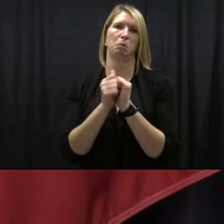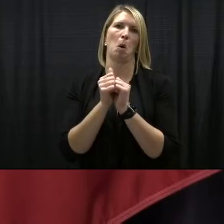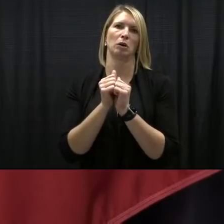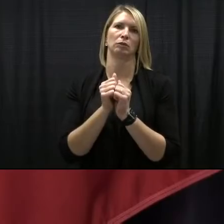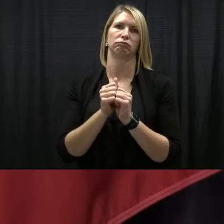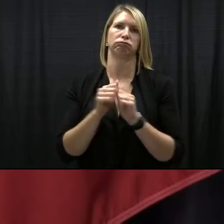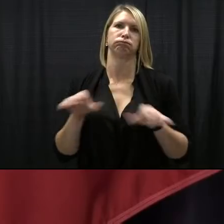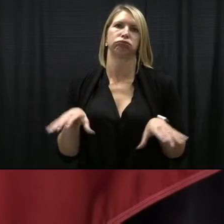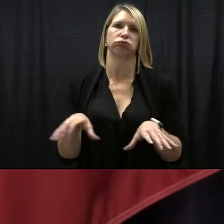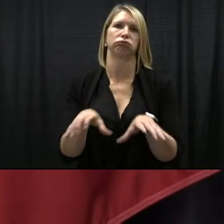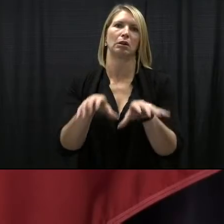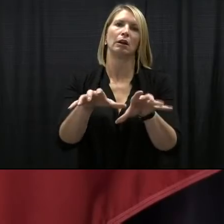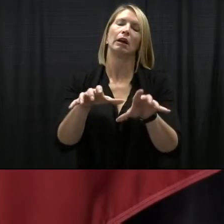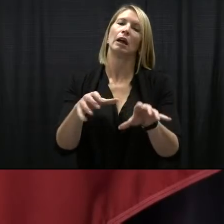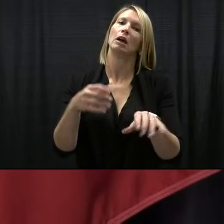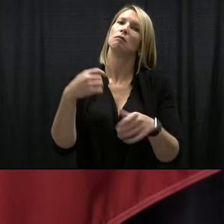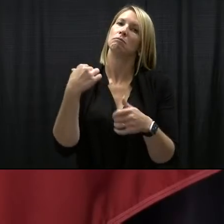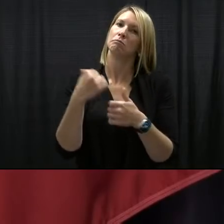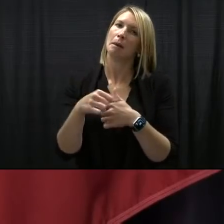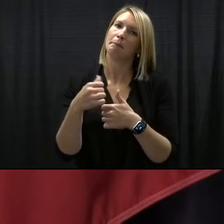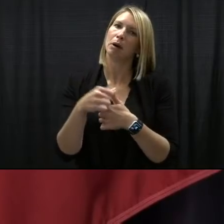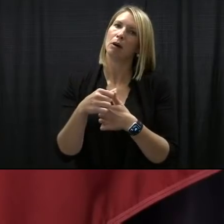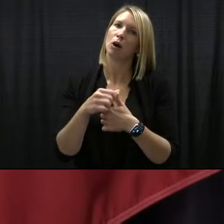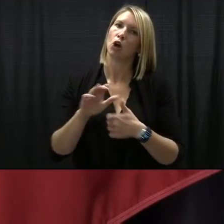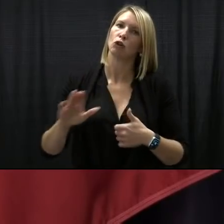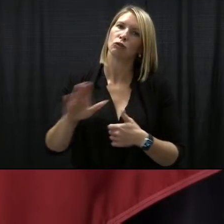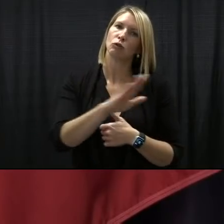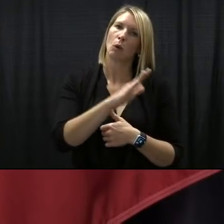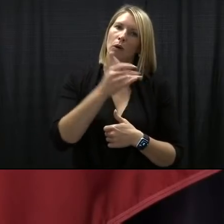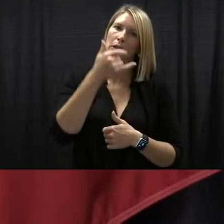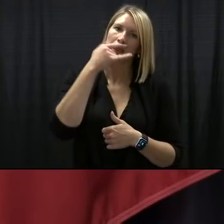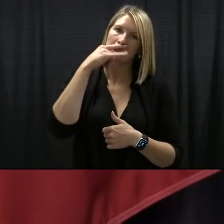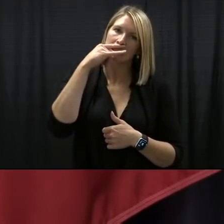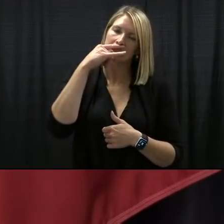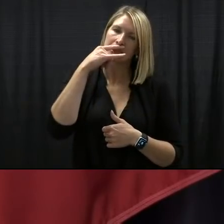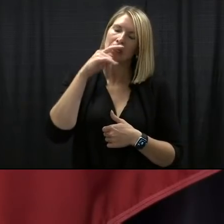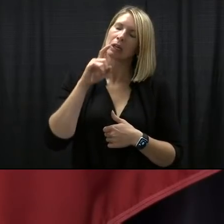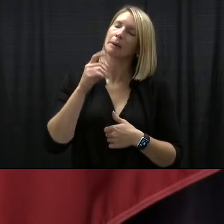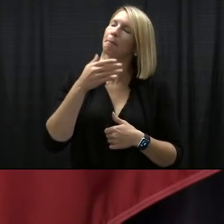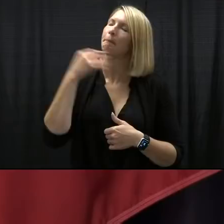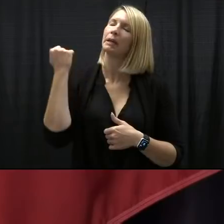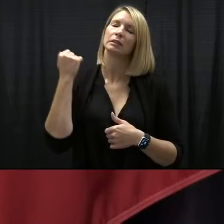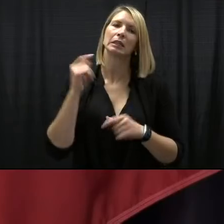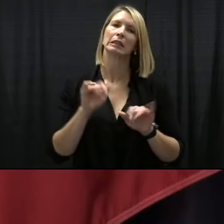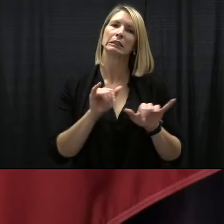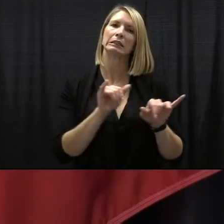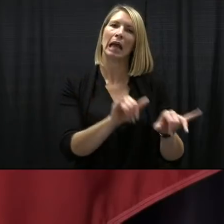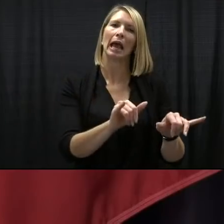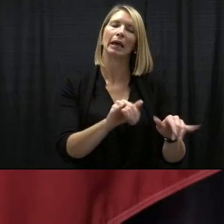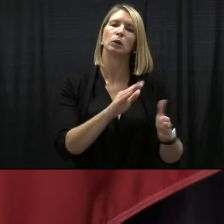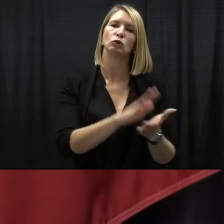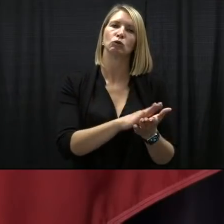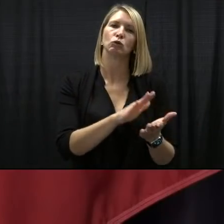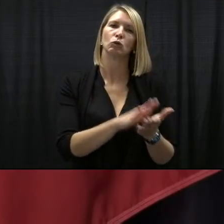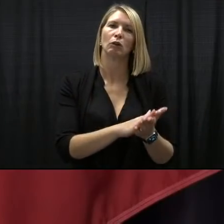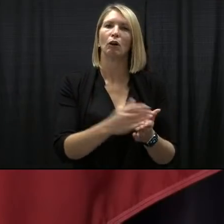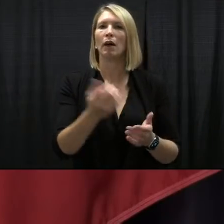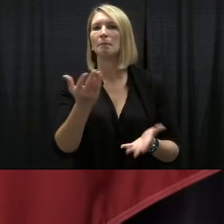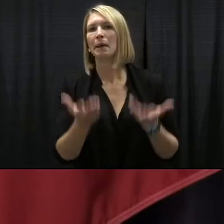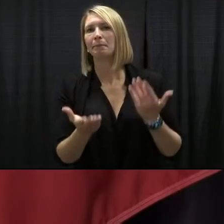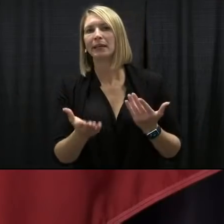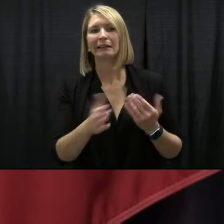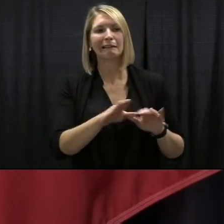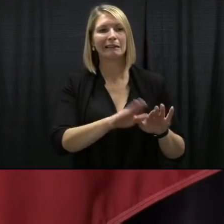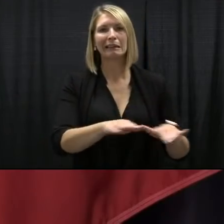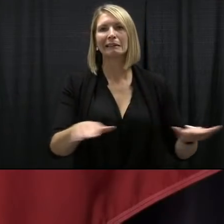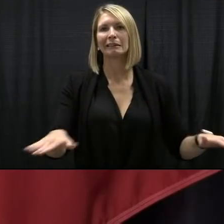in your neighborhood that need your help so that they can stay in school where they belong. They may be your siblings, cousin, nieces, nephews, the